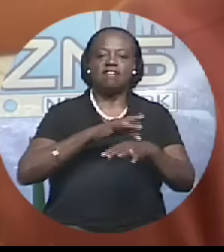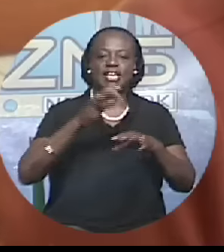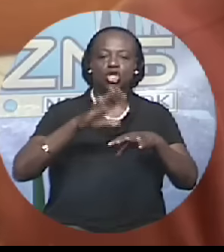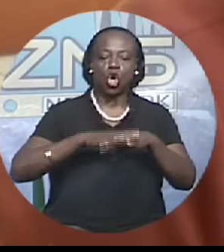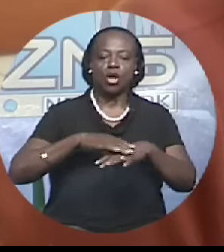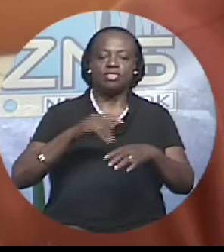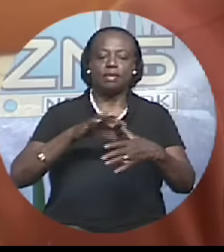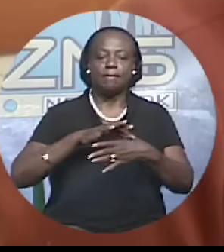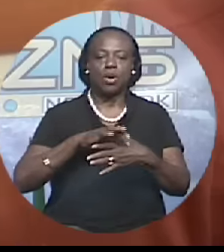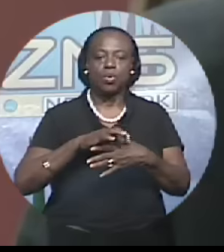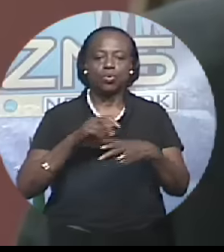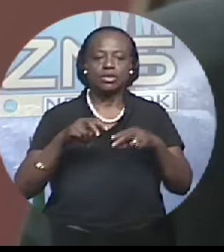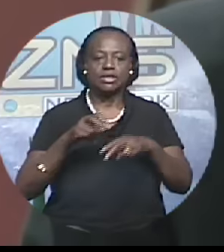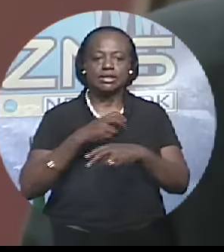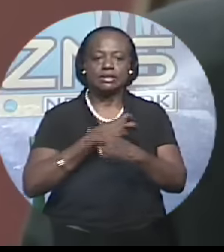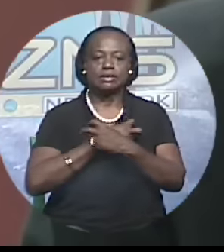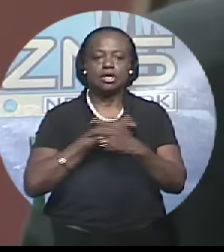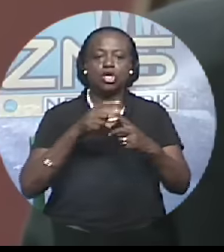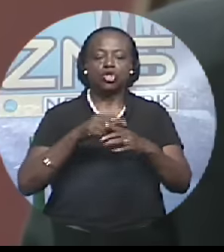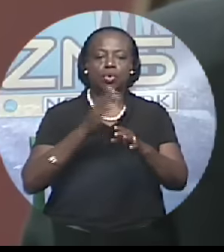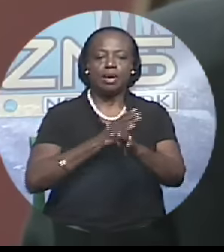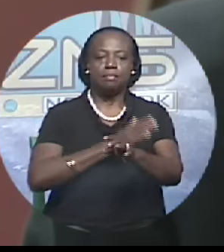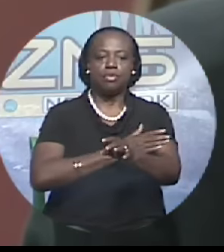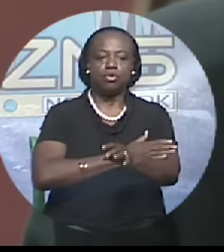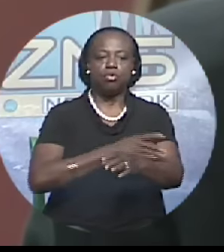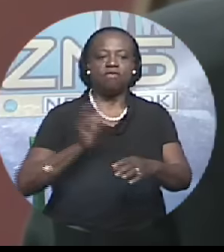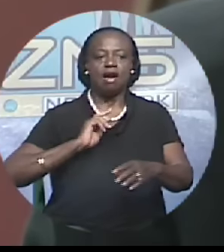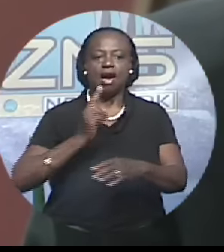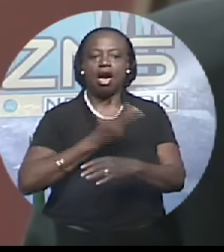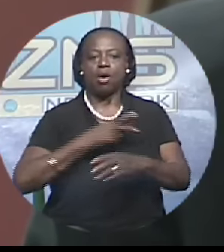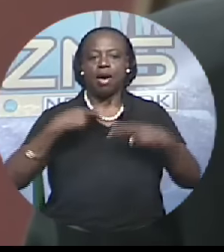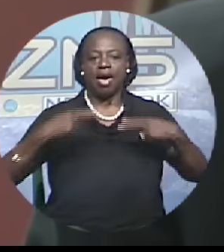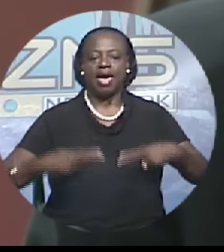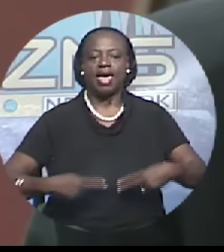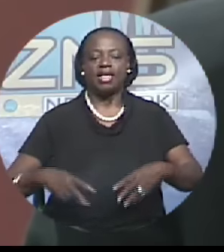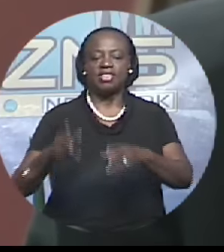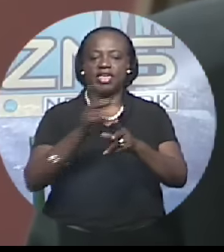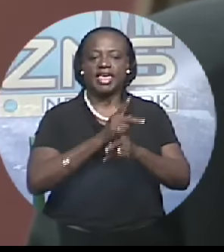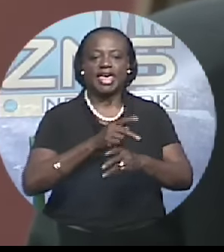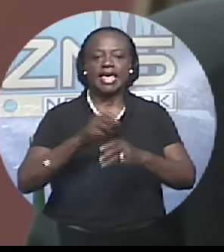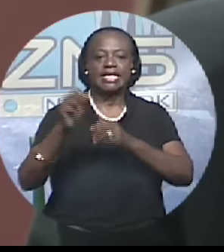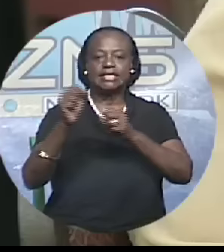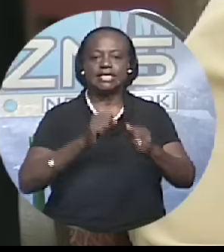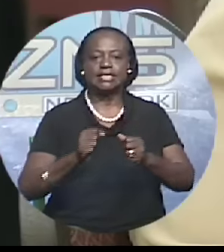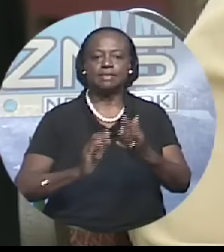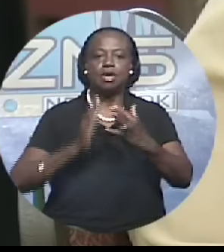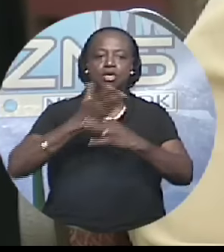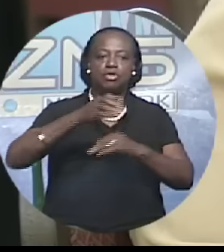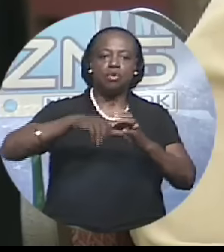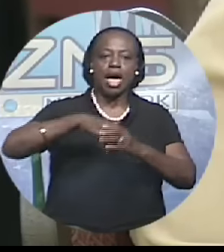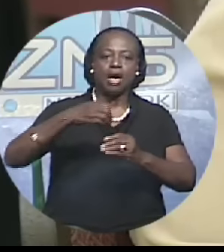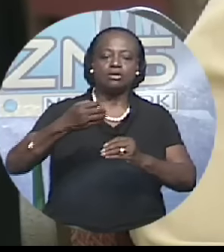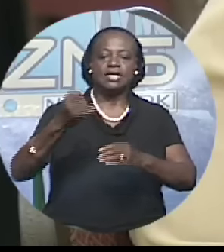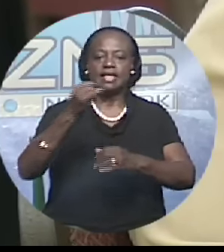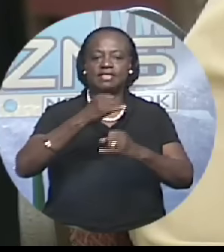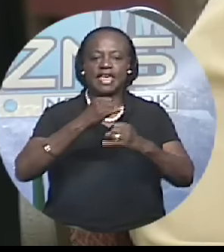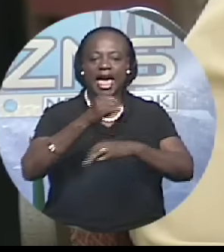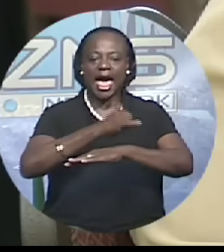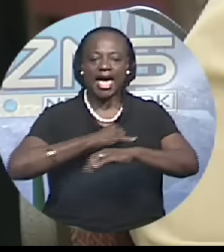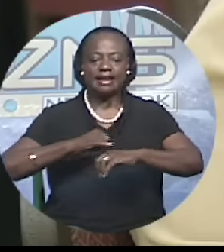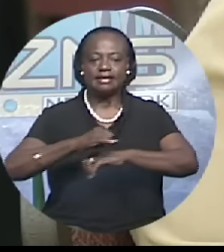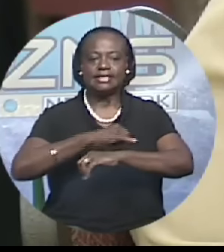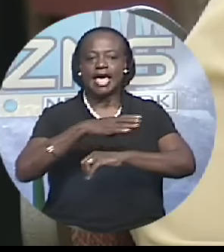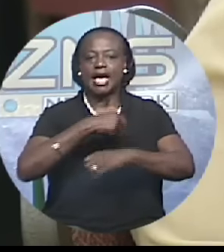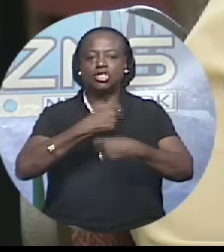bones, to improve our healthcare system throughout the archipelago of islands, and